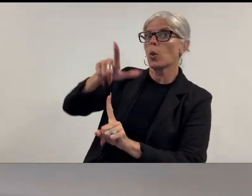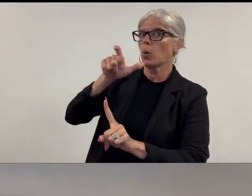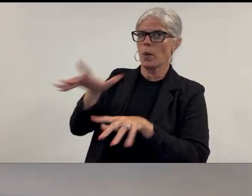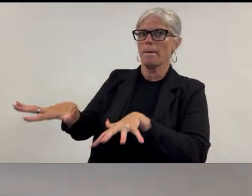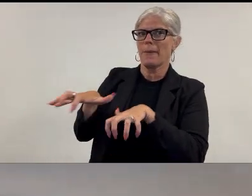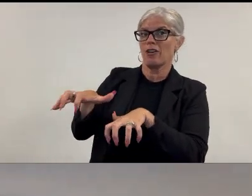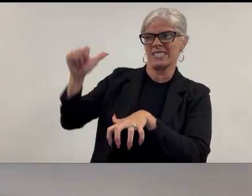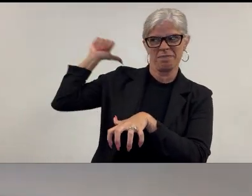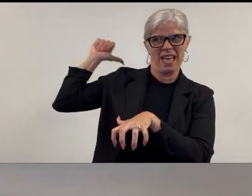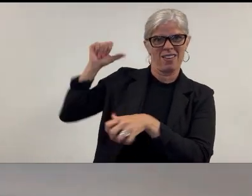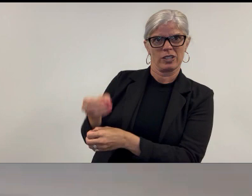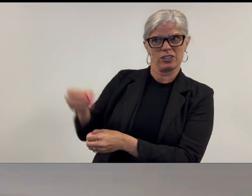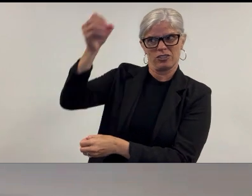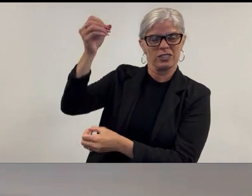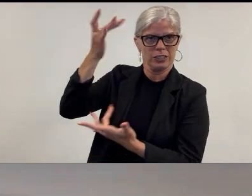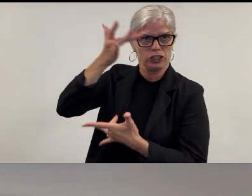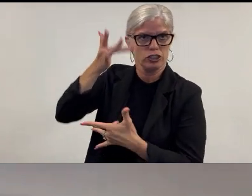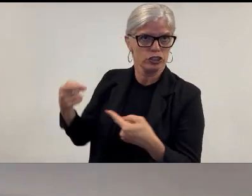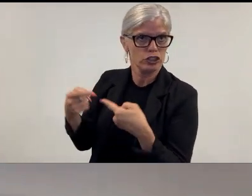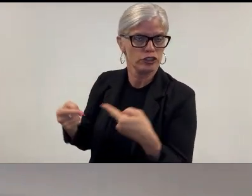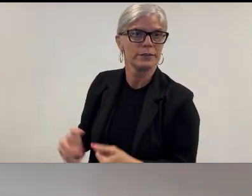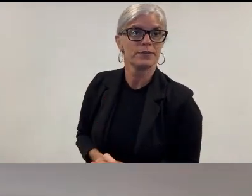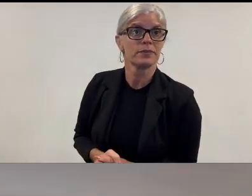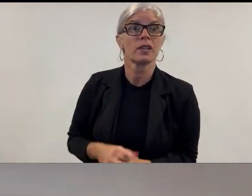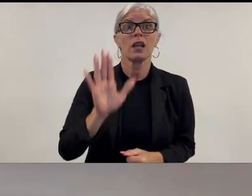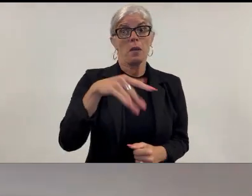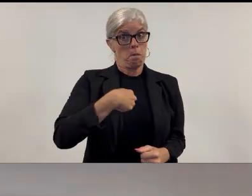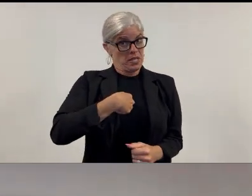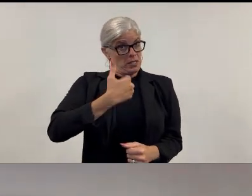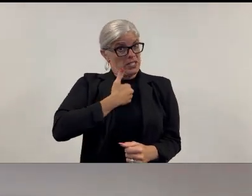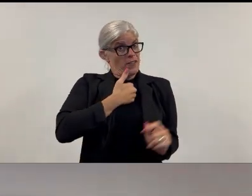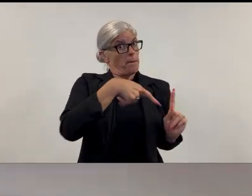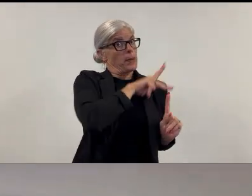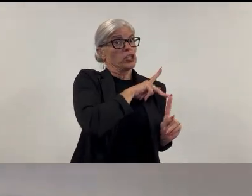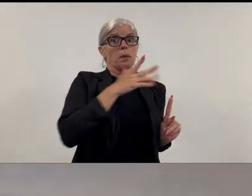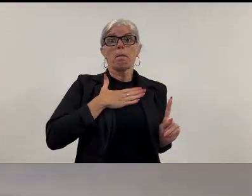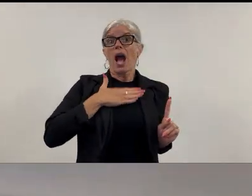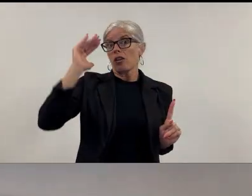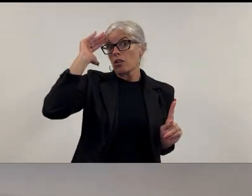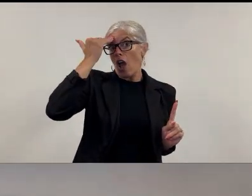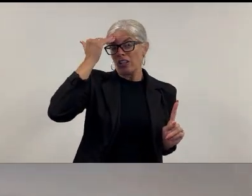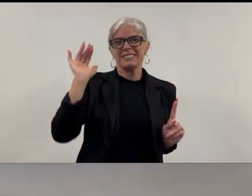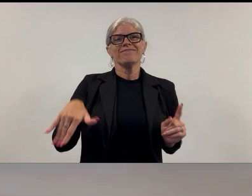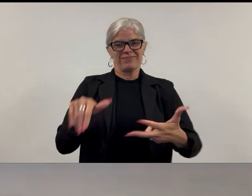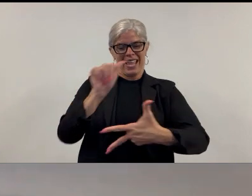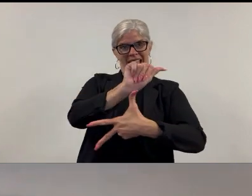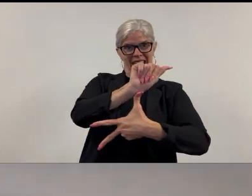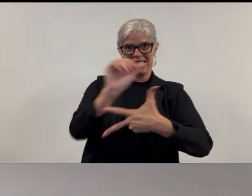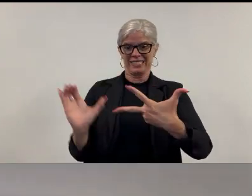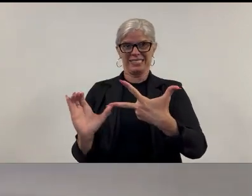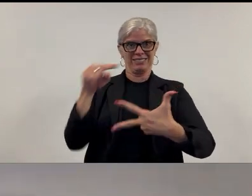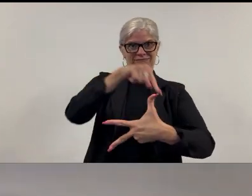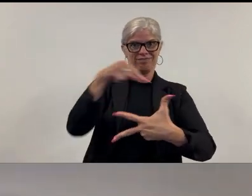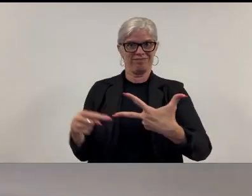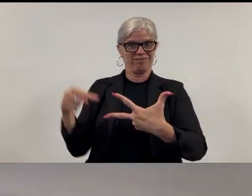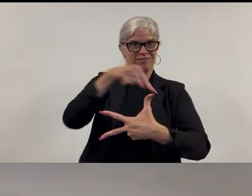are interventions that will improve function in individuals with paralysis related to spinal cord disease. I personally only have